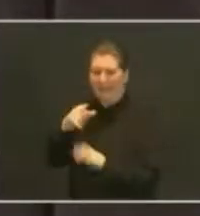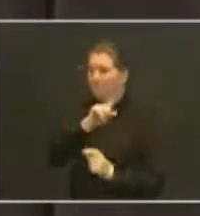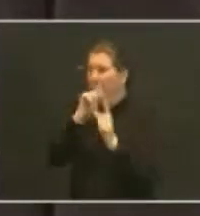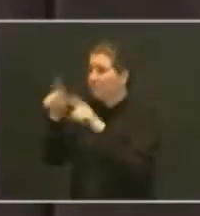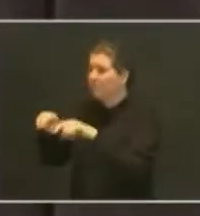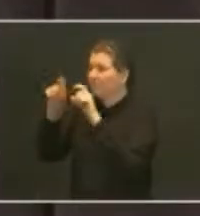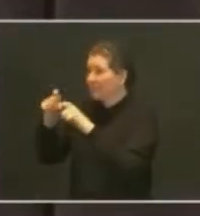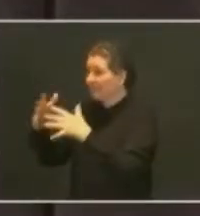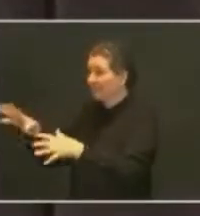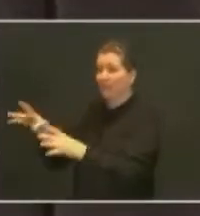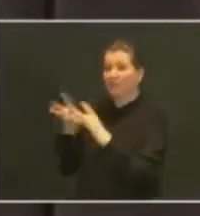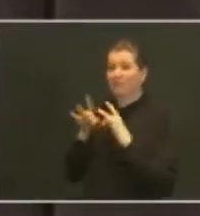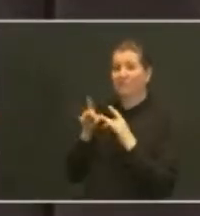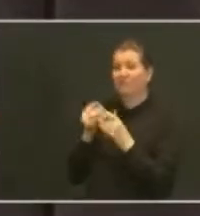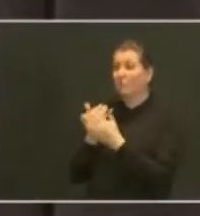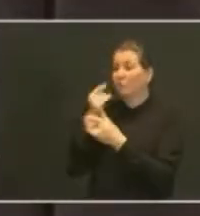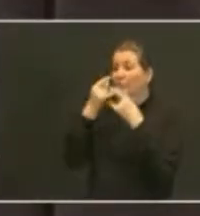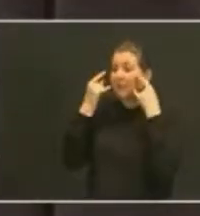at the same time.